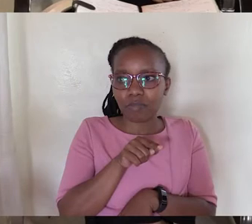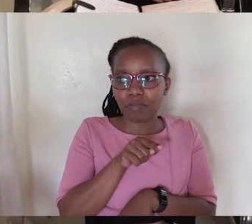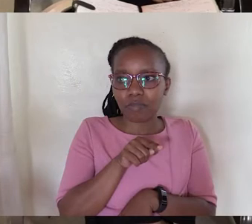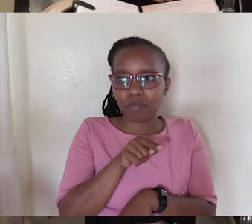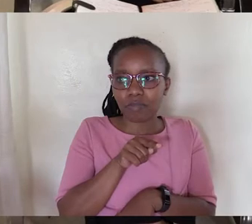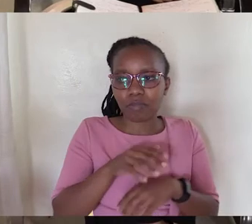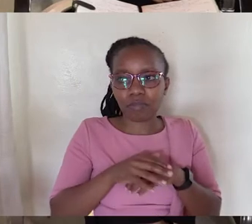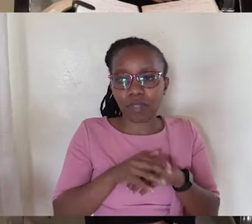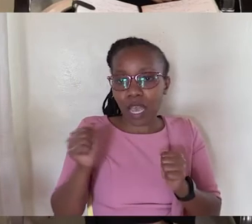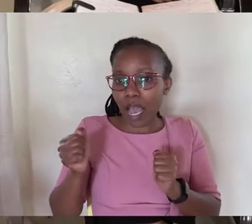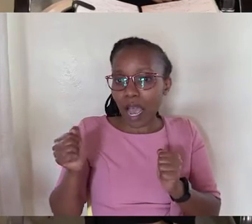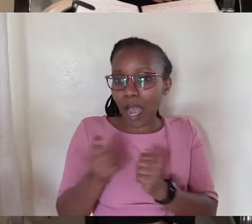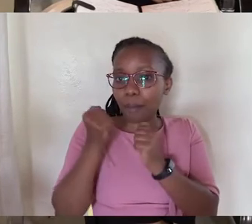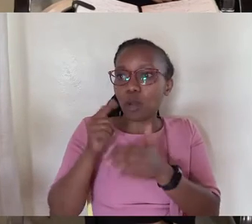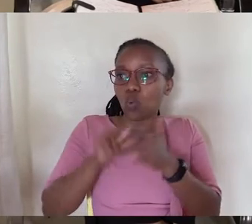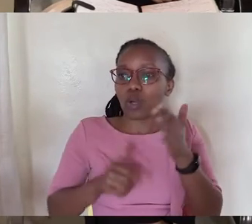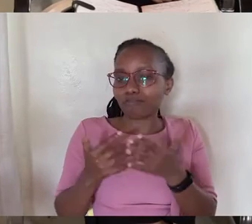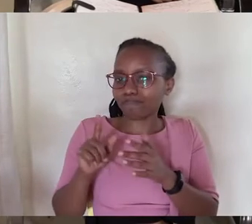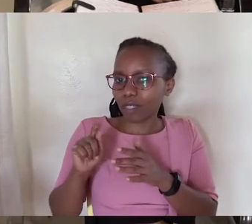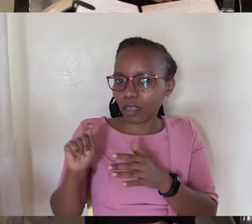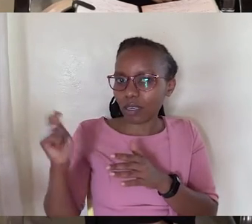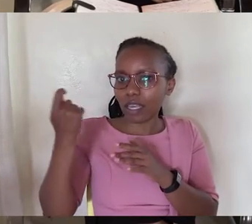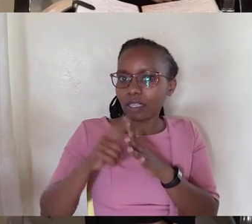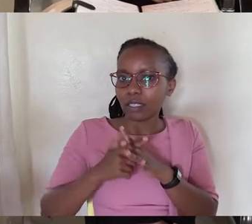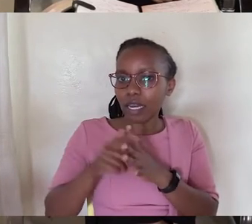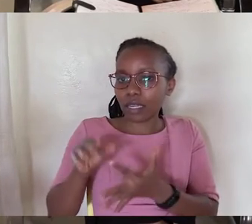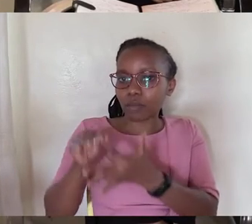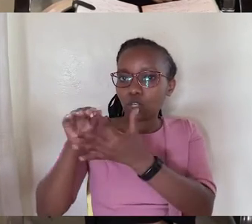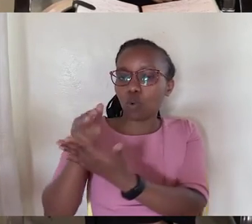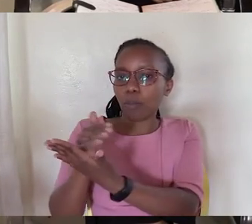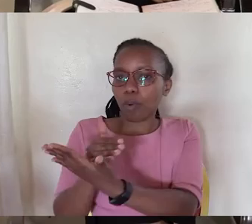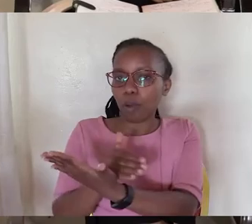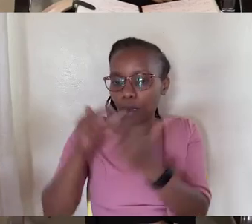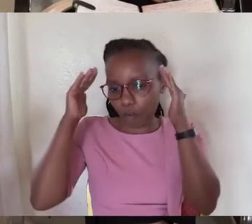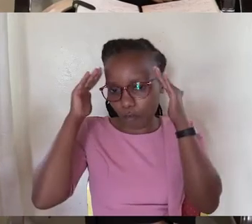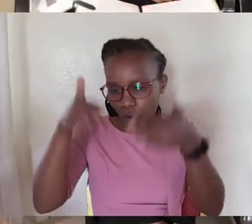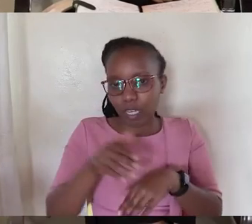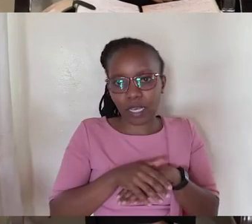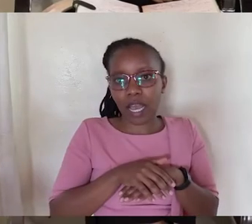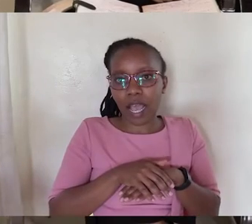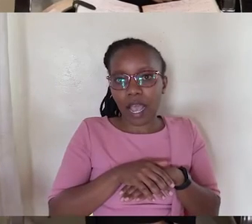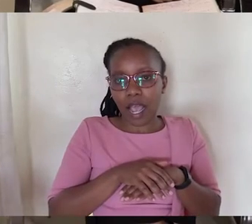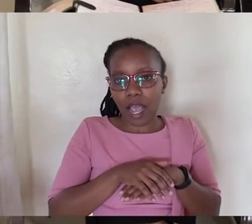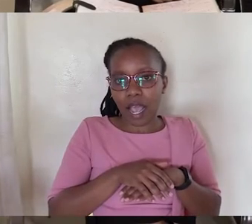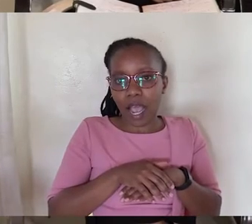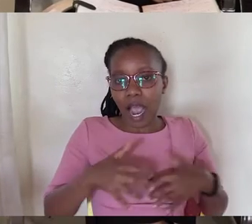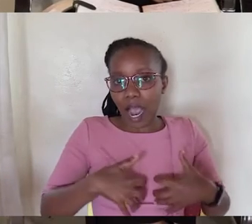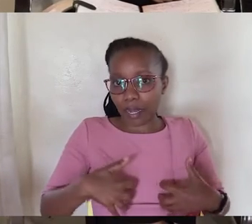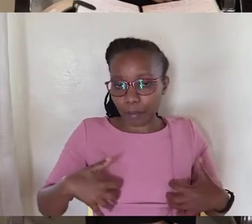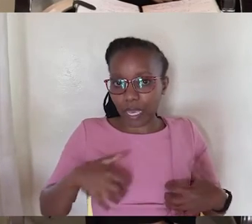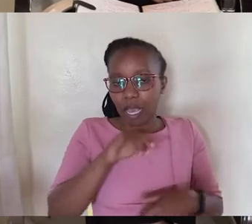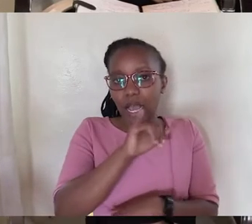if you go back to the records. So what happened in Kenya, they started the Special Programs Ministry. So the Special Programs, their focus was on IDPs. Their focus was